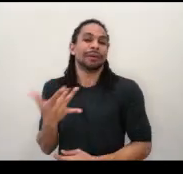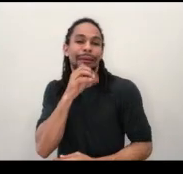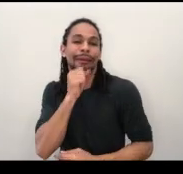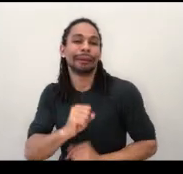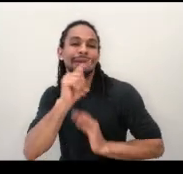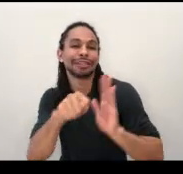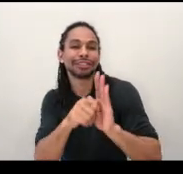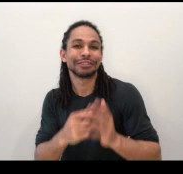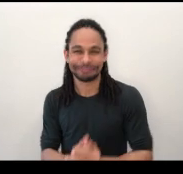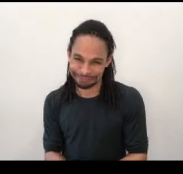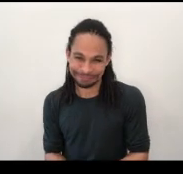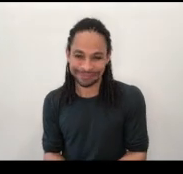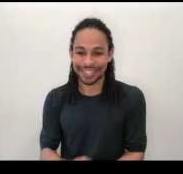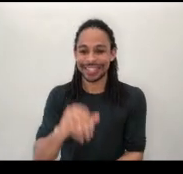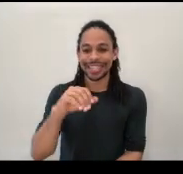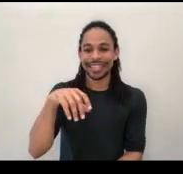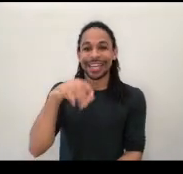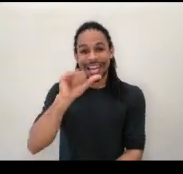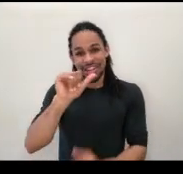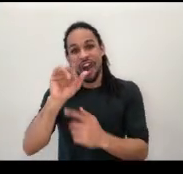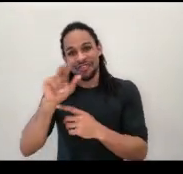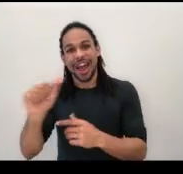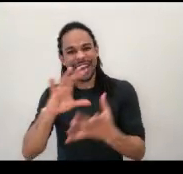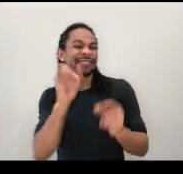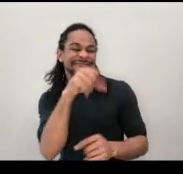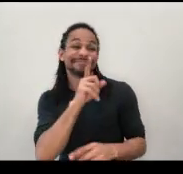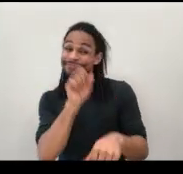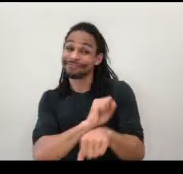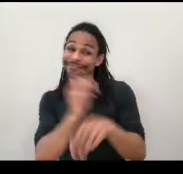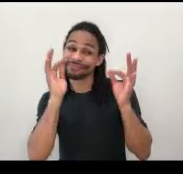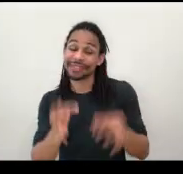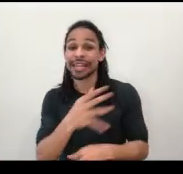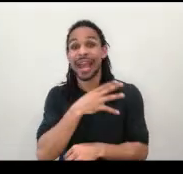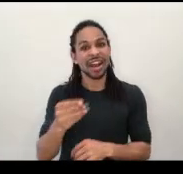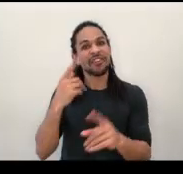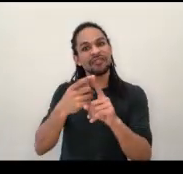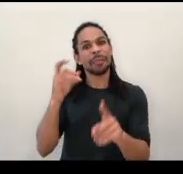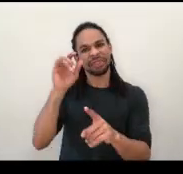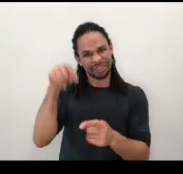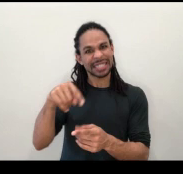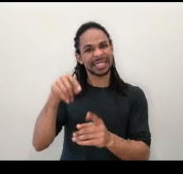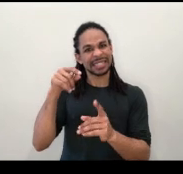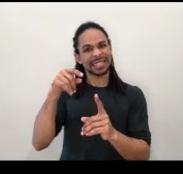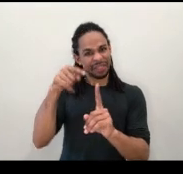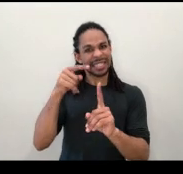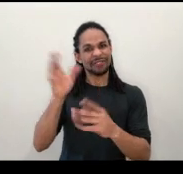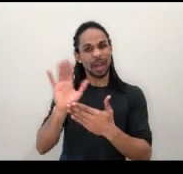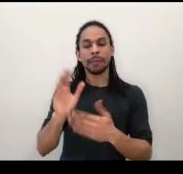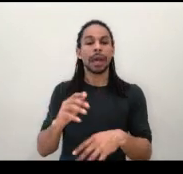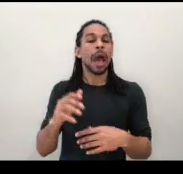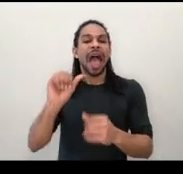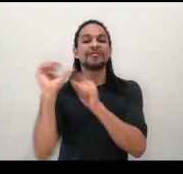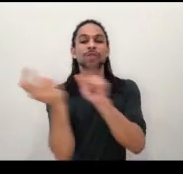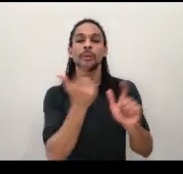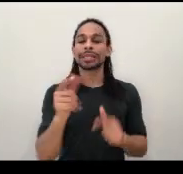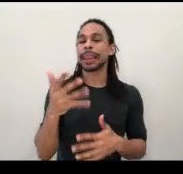For sure. I think everyone kind of, what kind of comes from the film is everyone is kind of a little